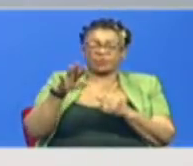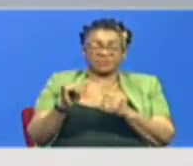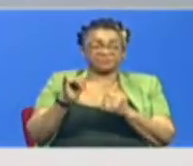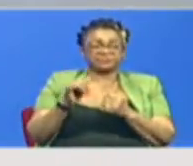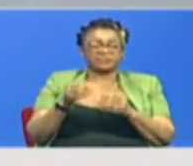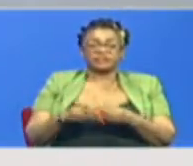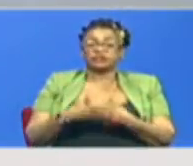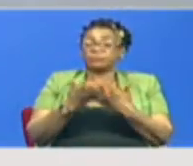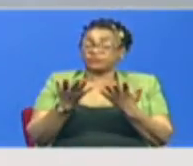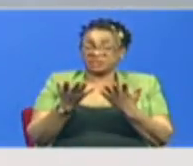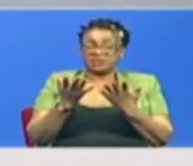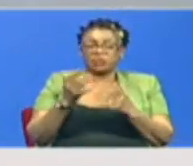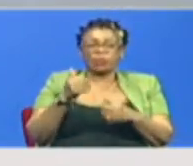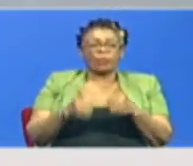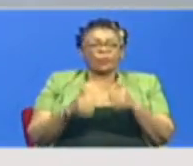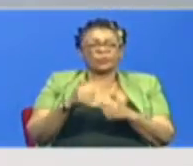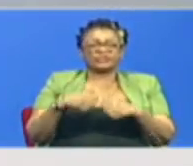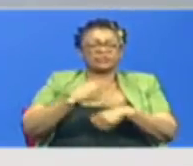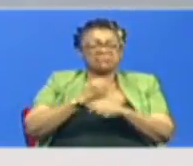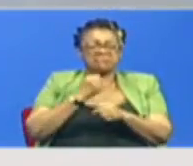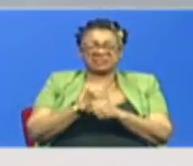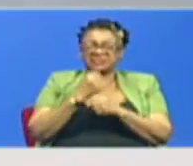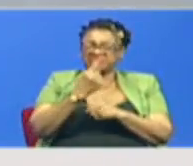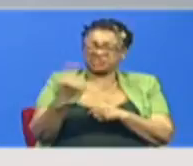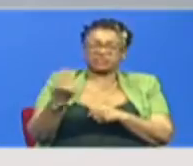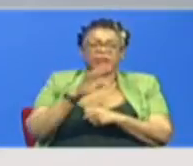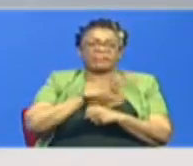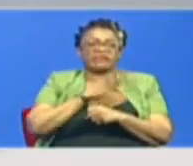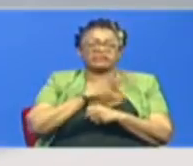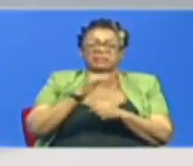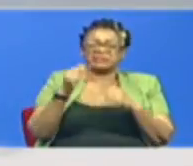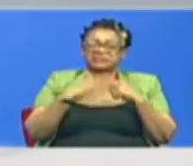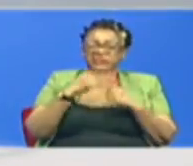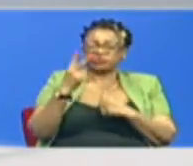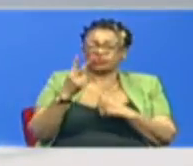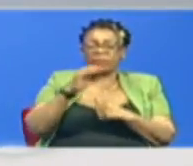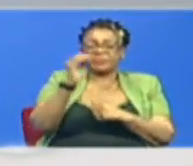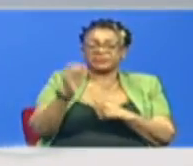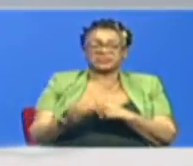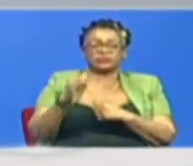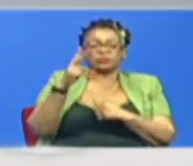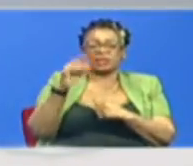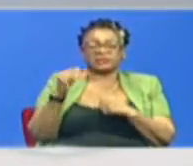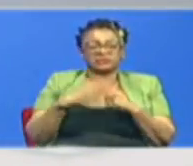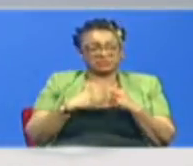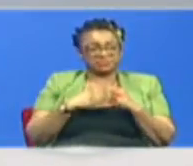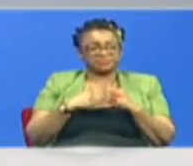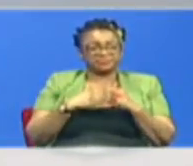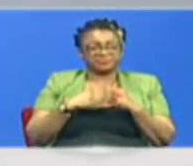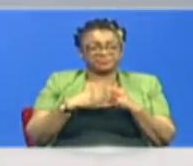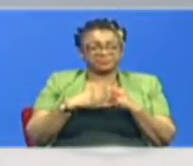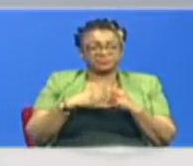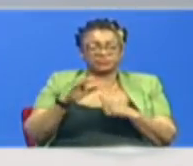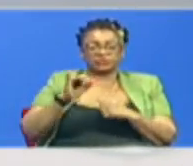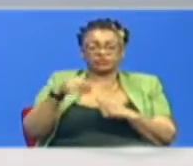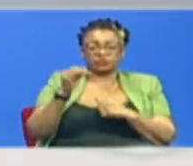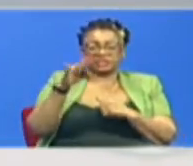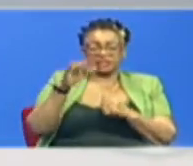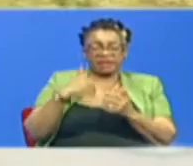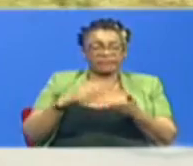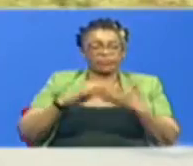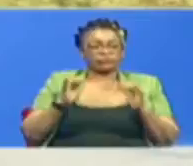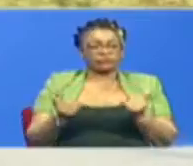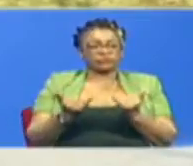distributor, which saw its profits plunge by 92% in 2019. Judith Cherono with the details.